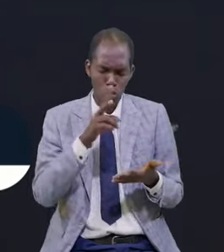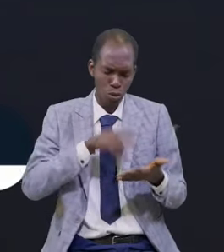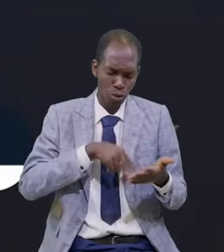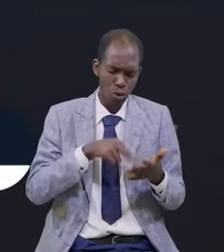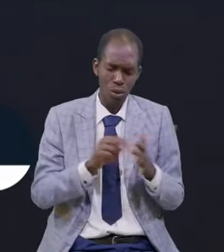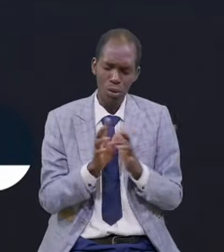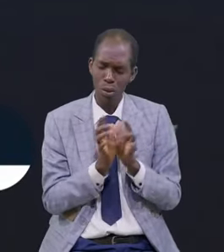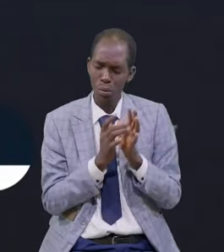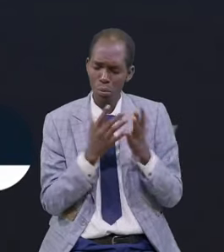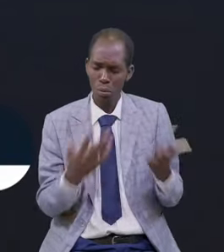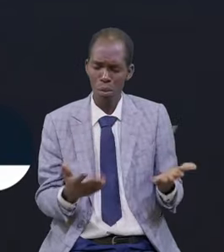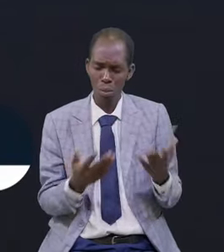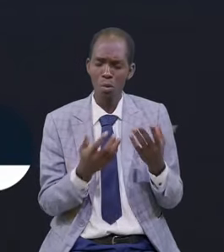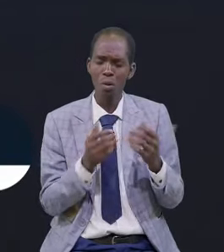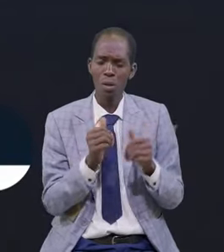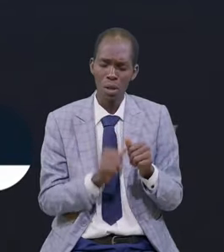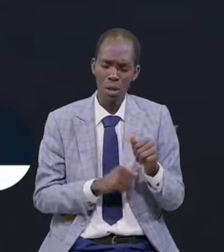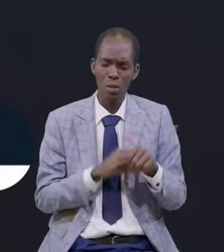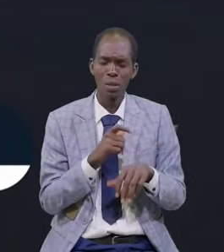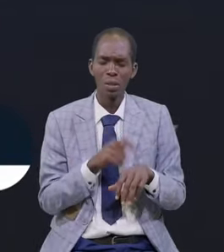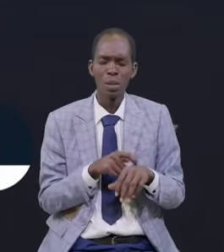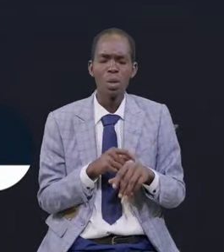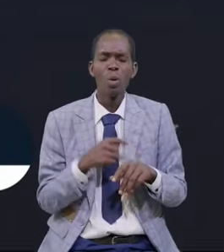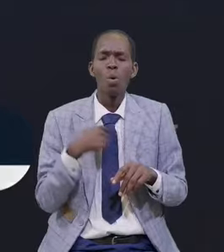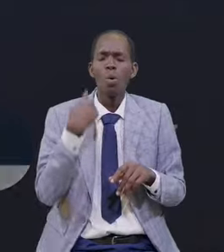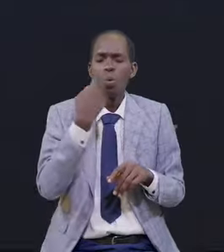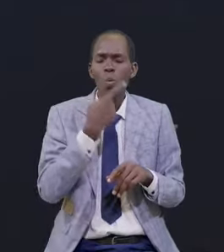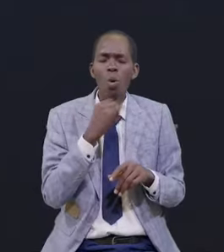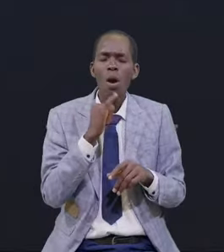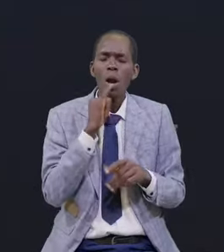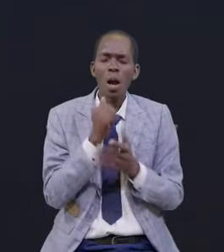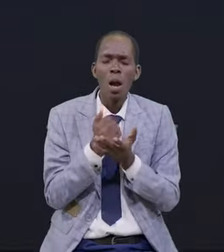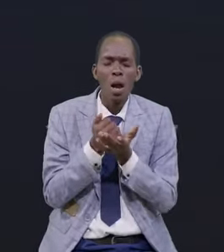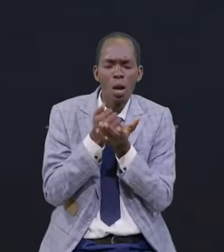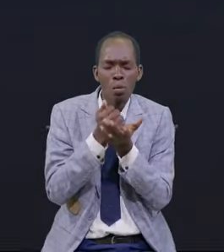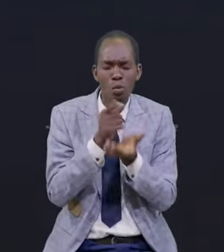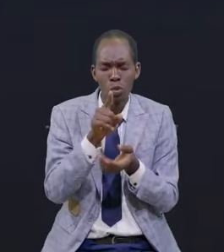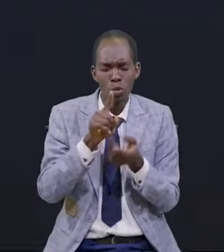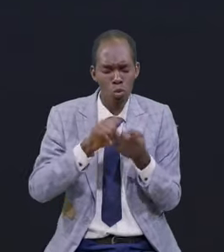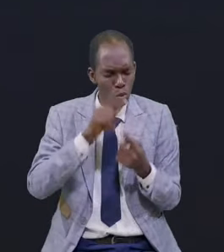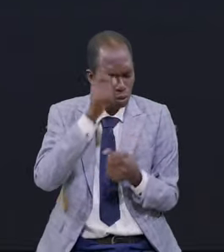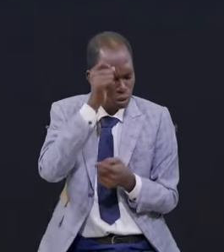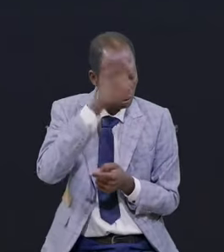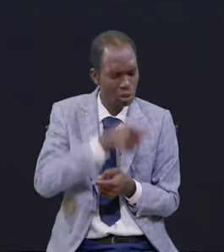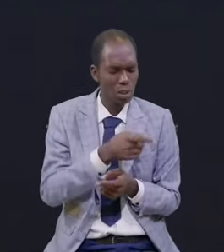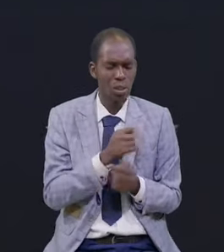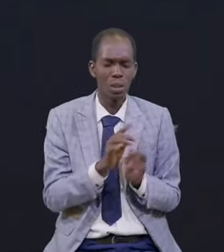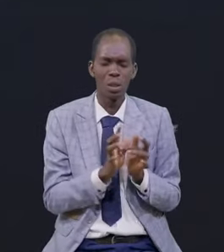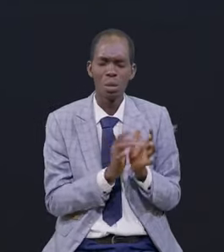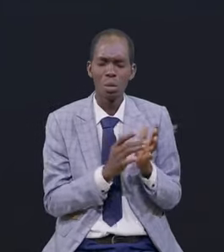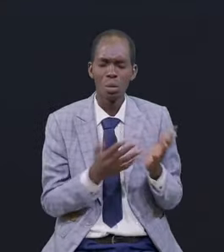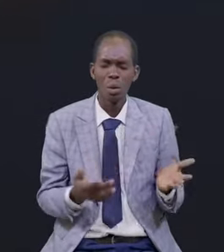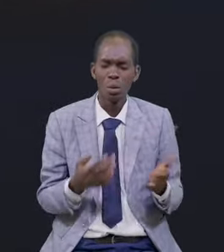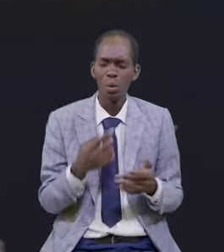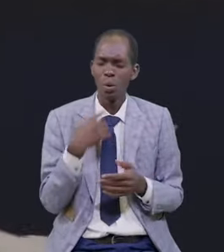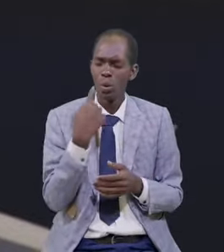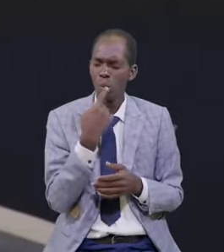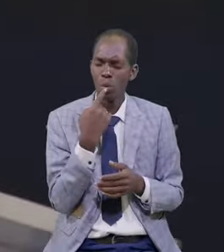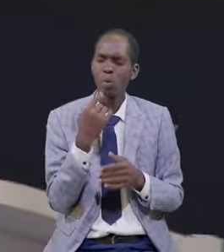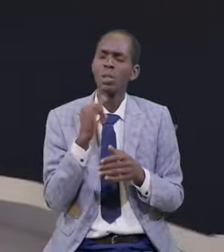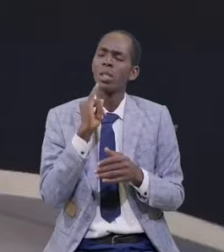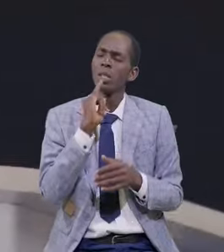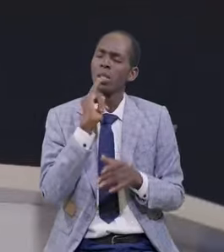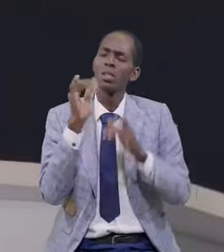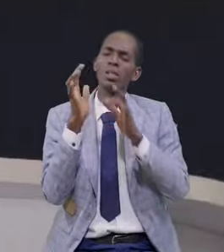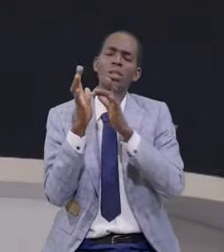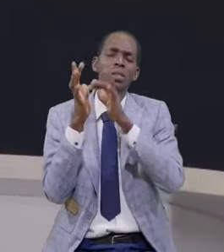head to the heart not to the Head their heart burned their head did not turn open your mouth and pray and